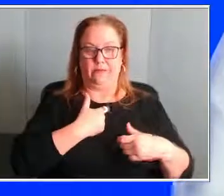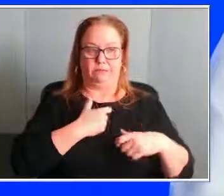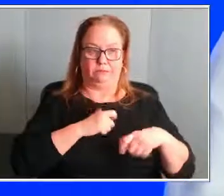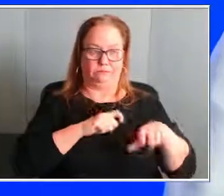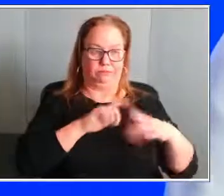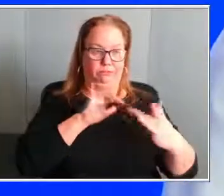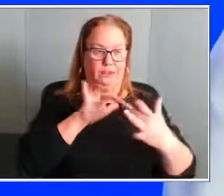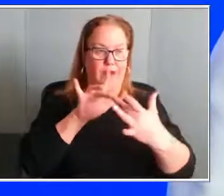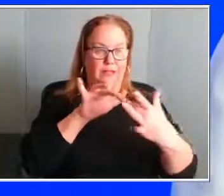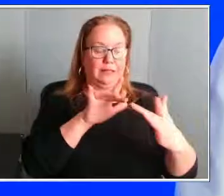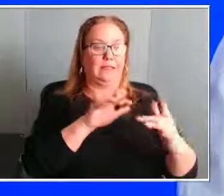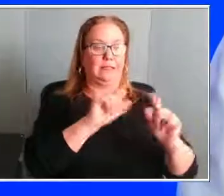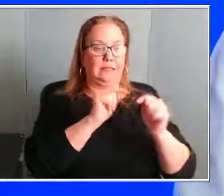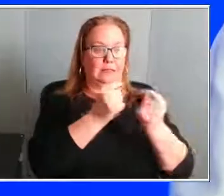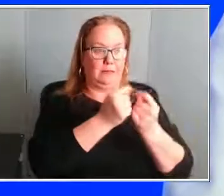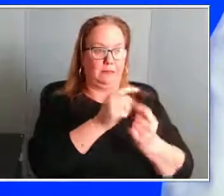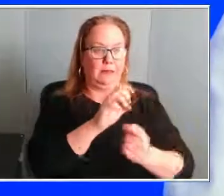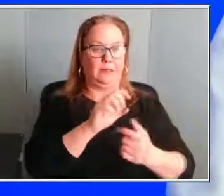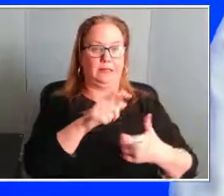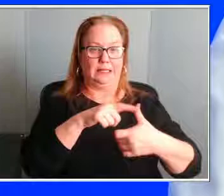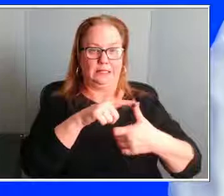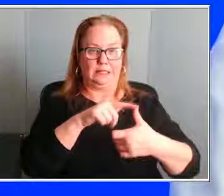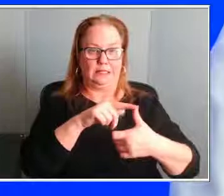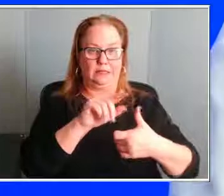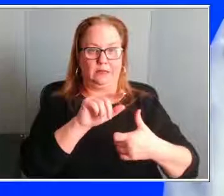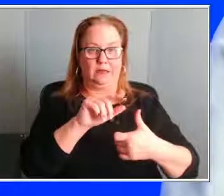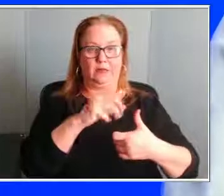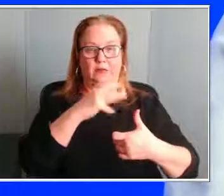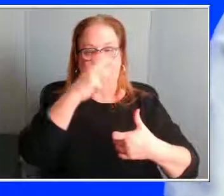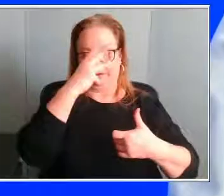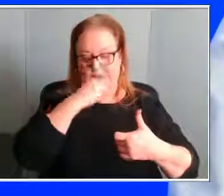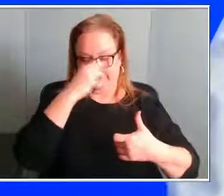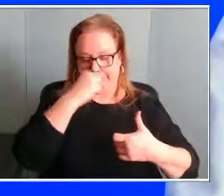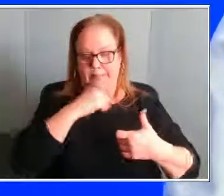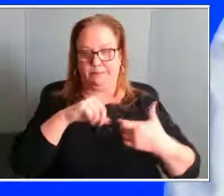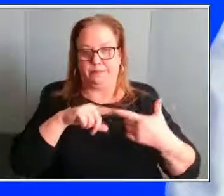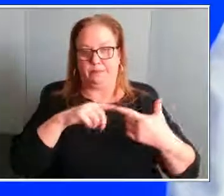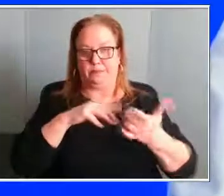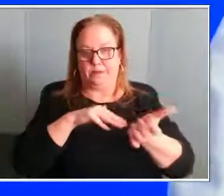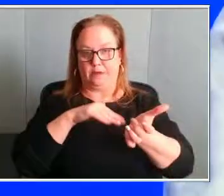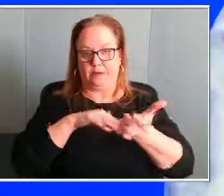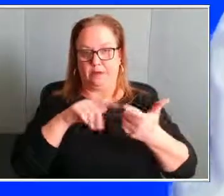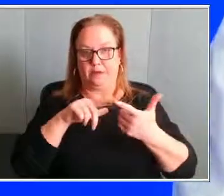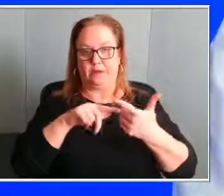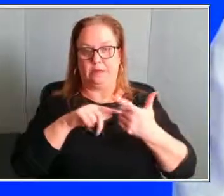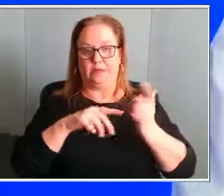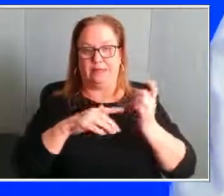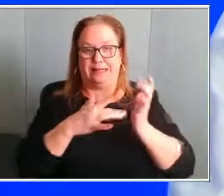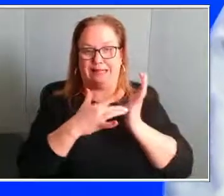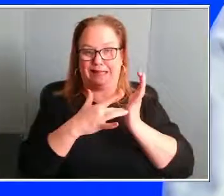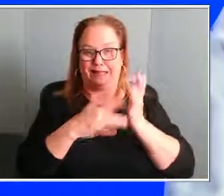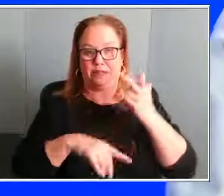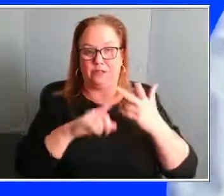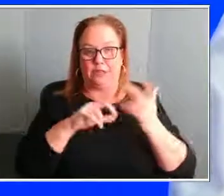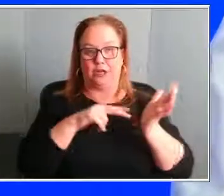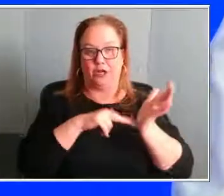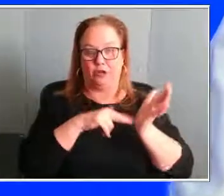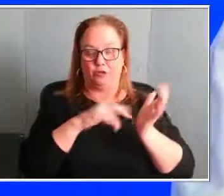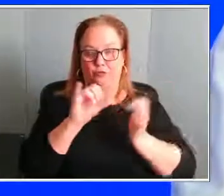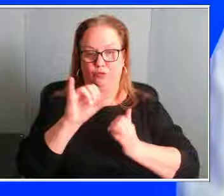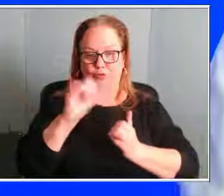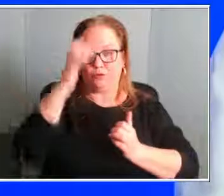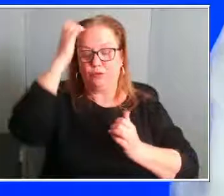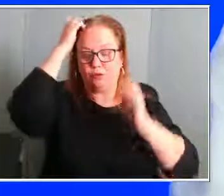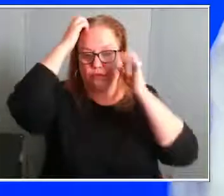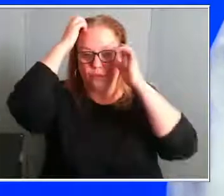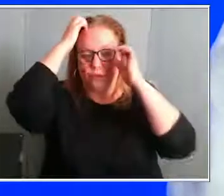a good ETA, and the team consists of our anesthesiology colleagues. We have a tech and a nurse as well. So there